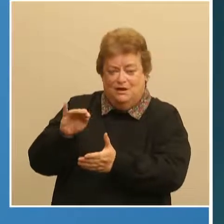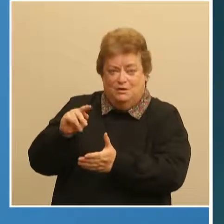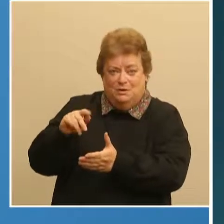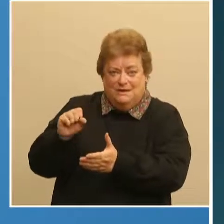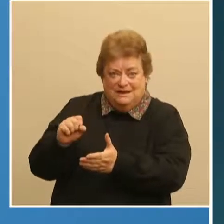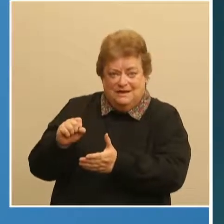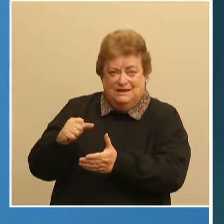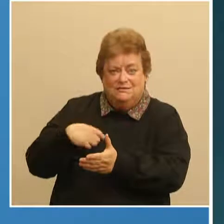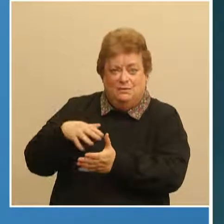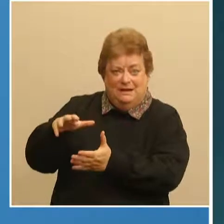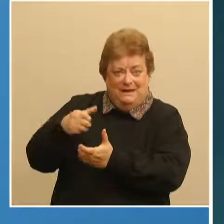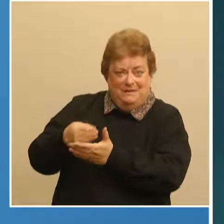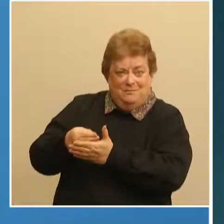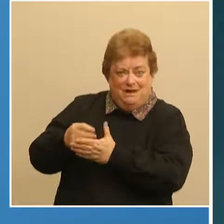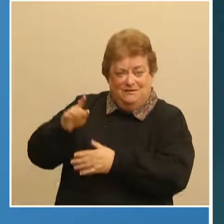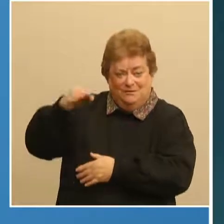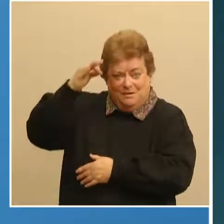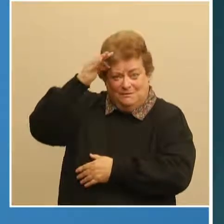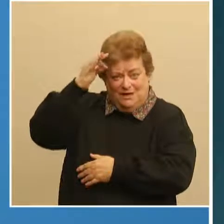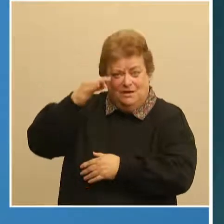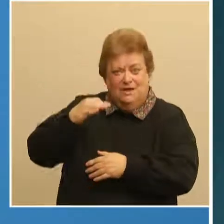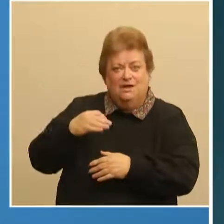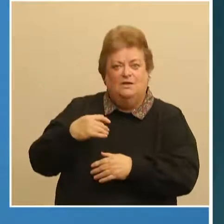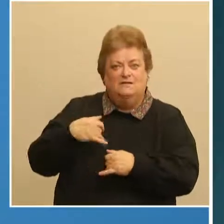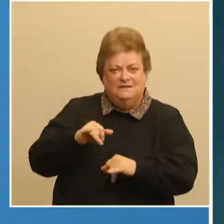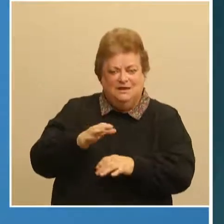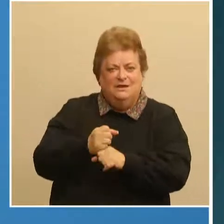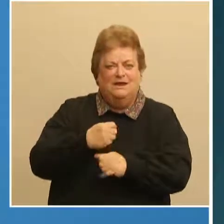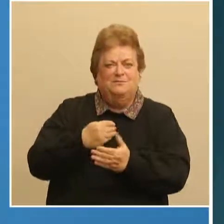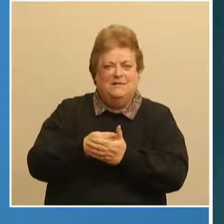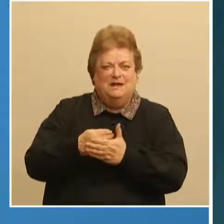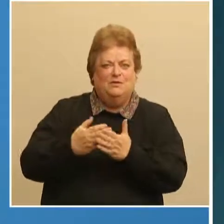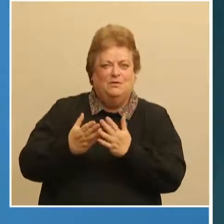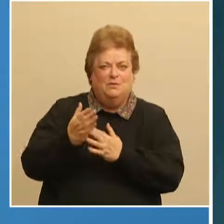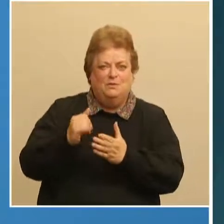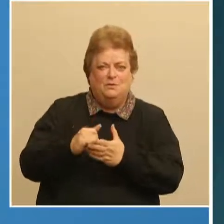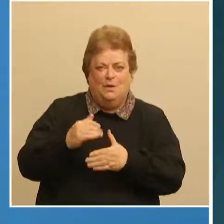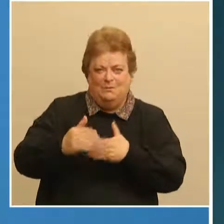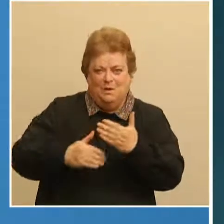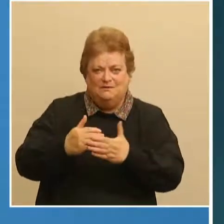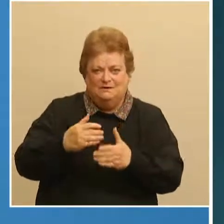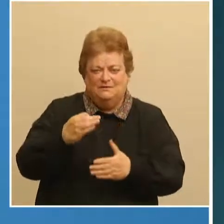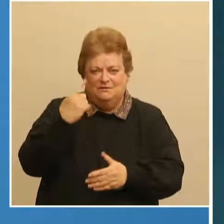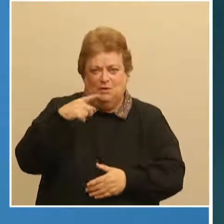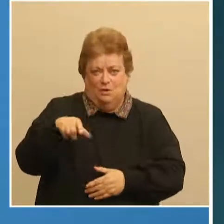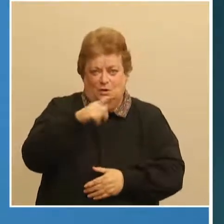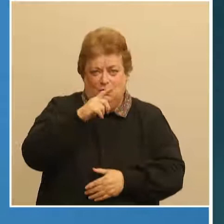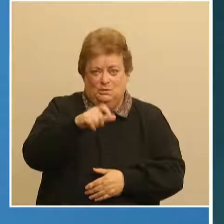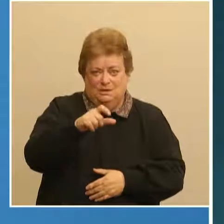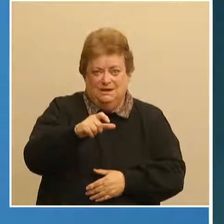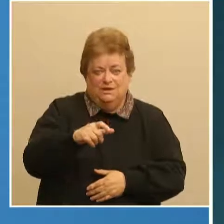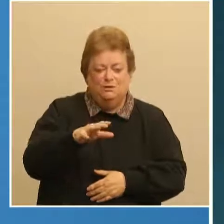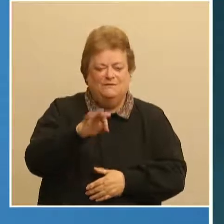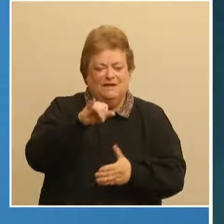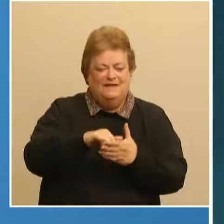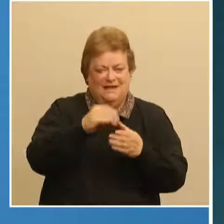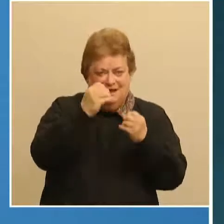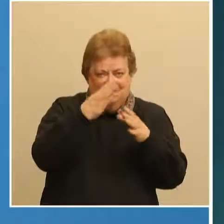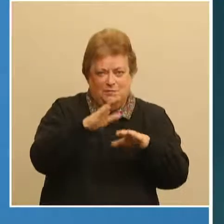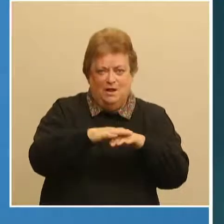dollars, funding continues to be available through the current process for those in need. You'll find the information on our website,